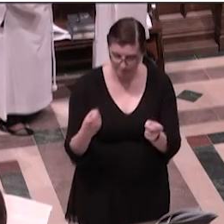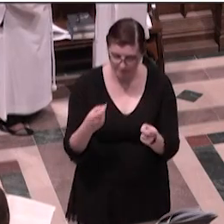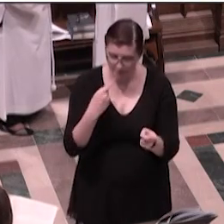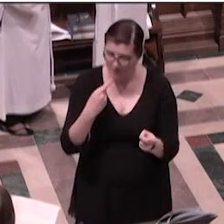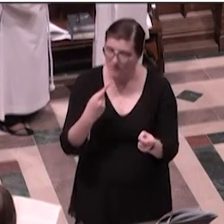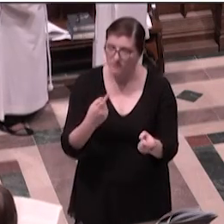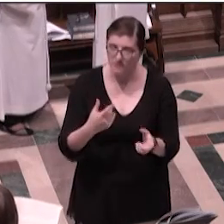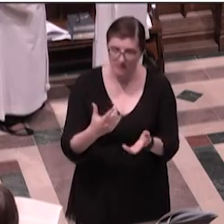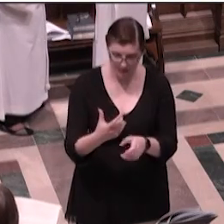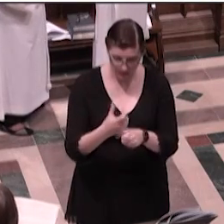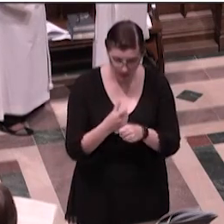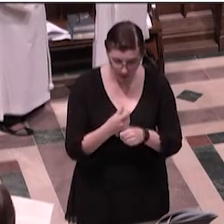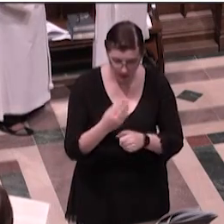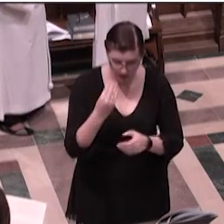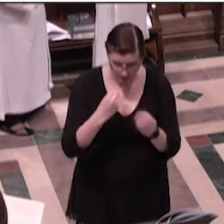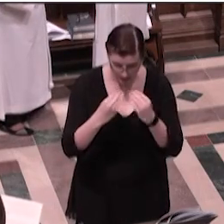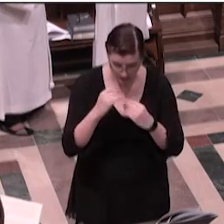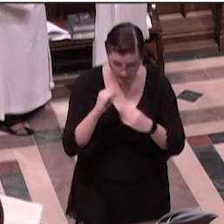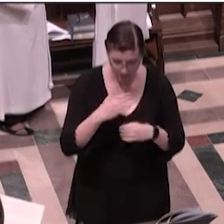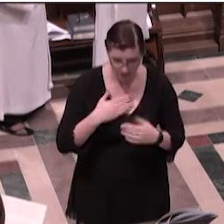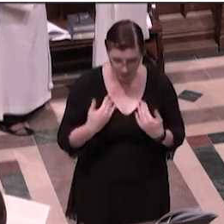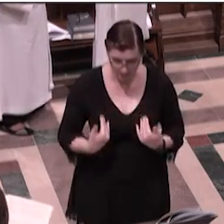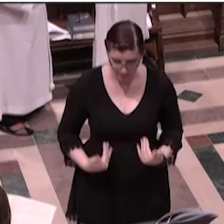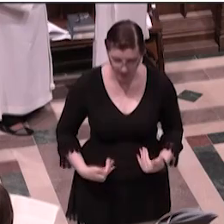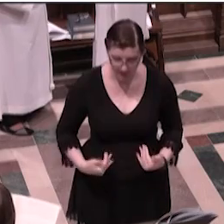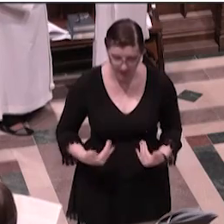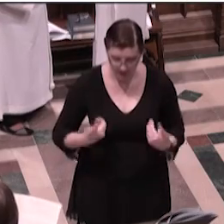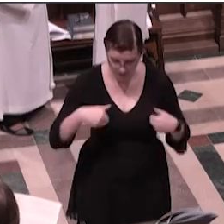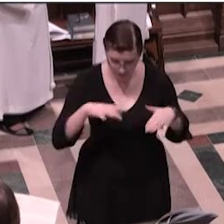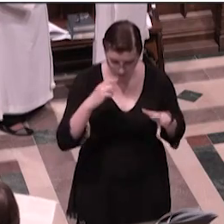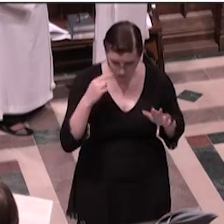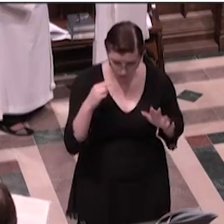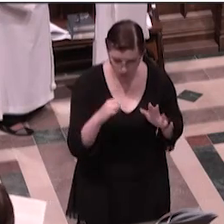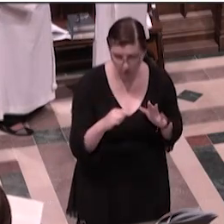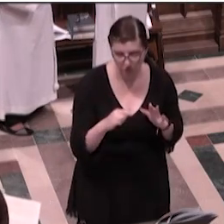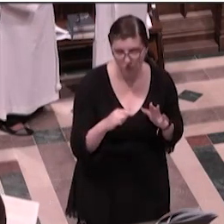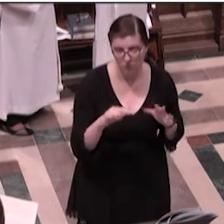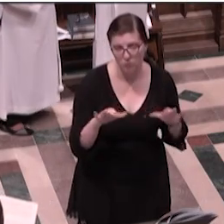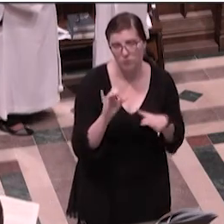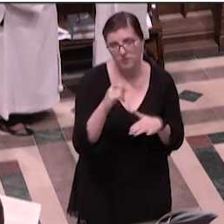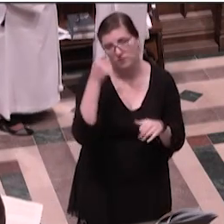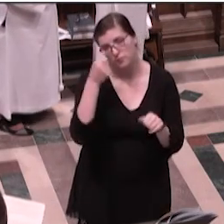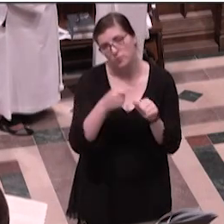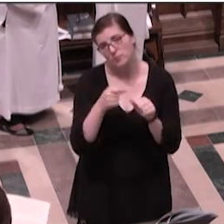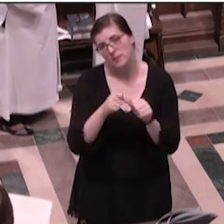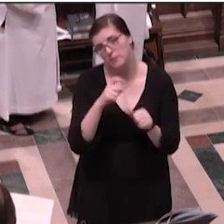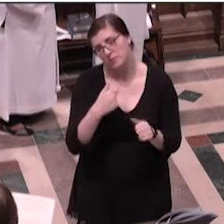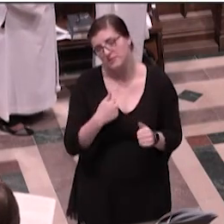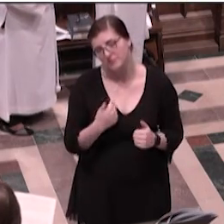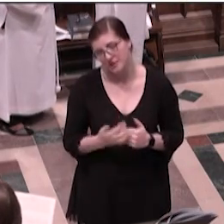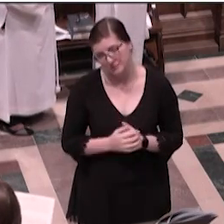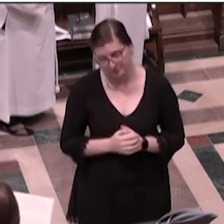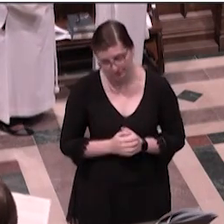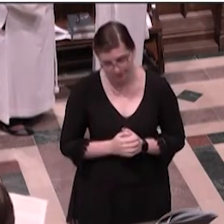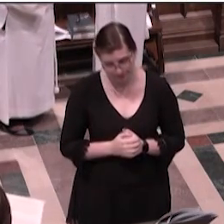eat. This is my body, which is given for you. Do this for the remembrance of me."